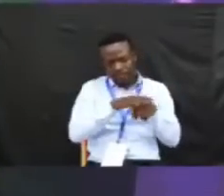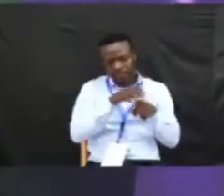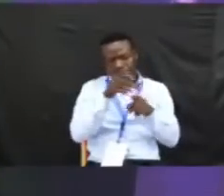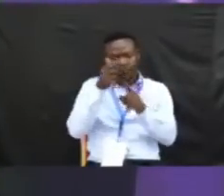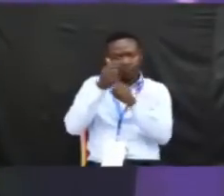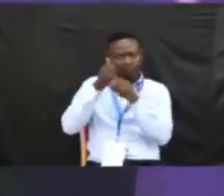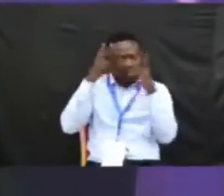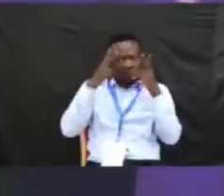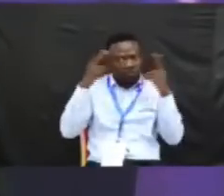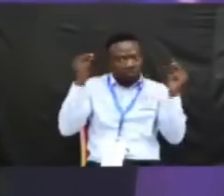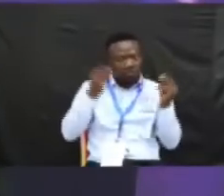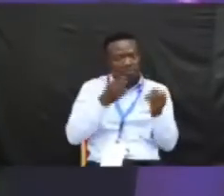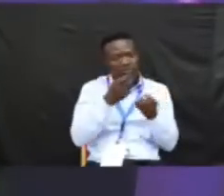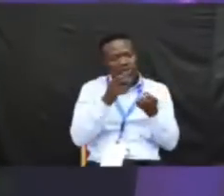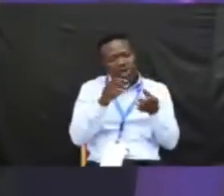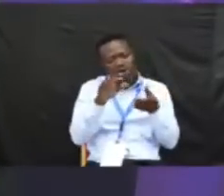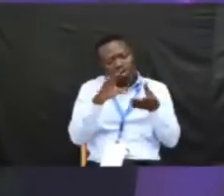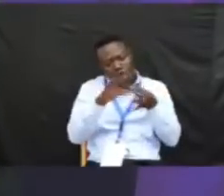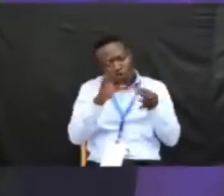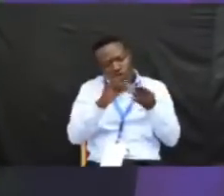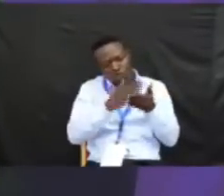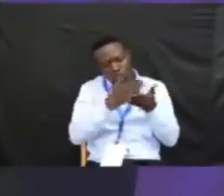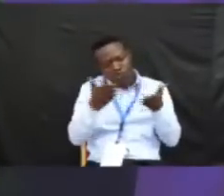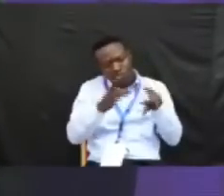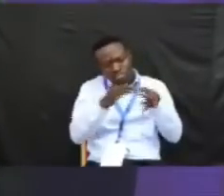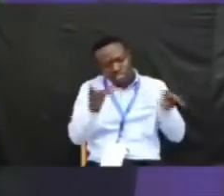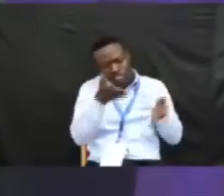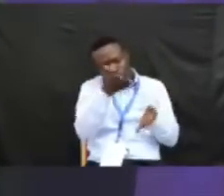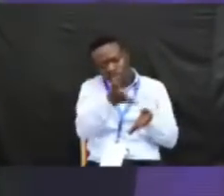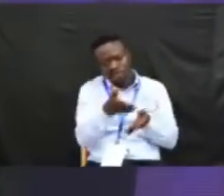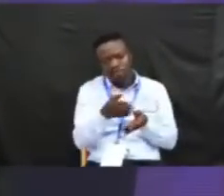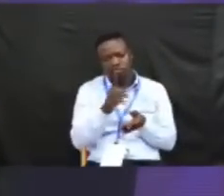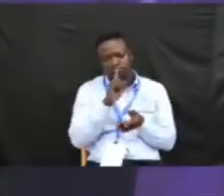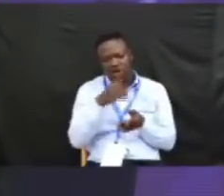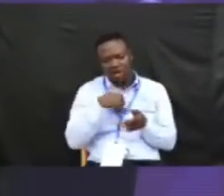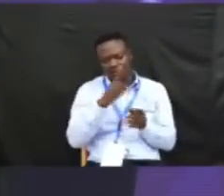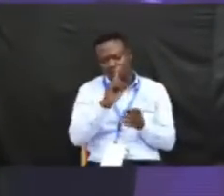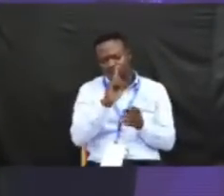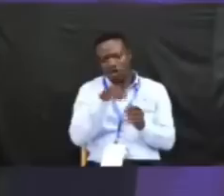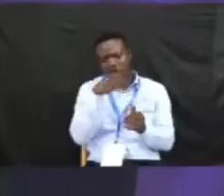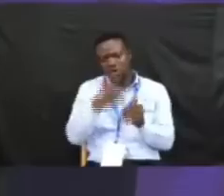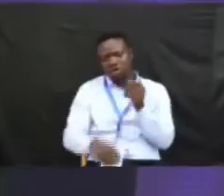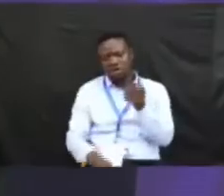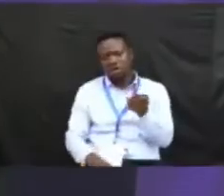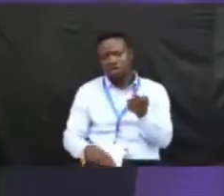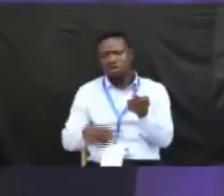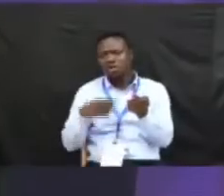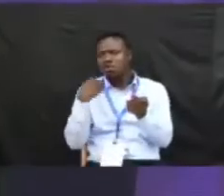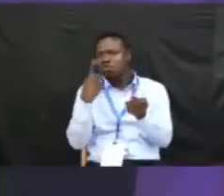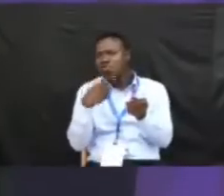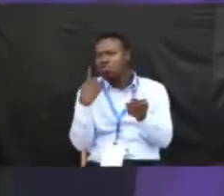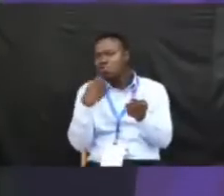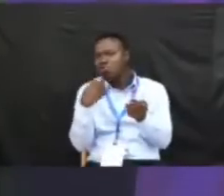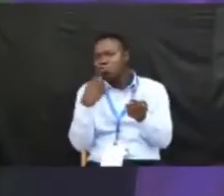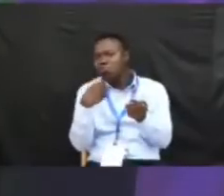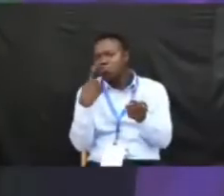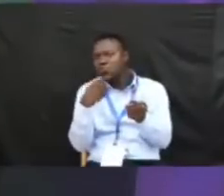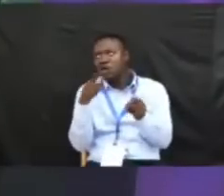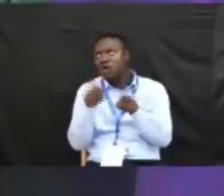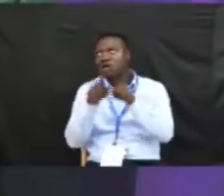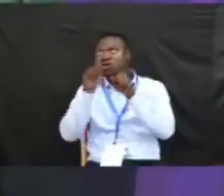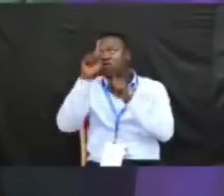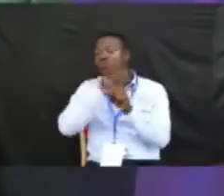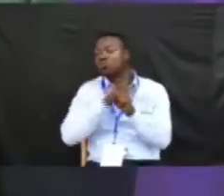he outlined in the song. There could only be one conclusion. Who is like you, oh